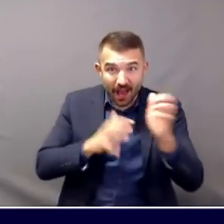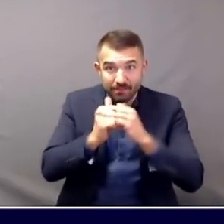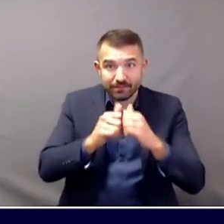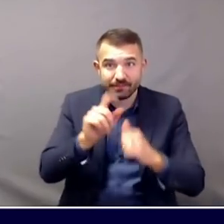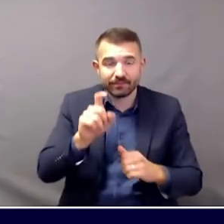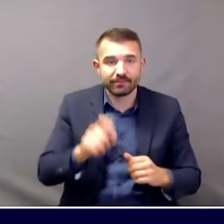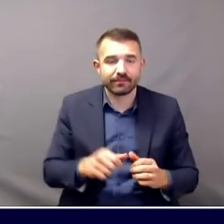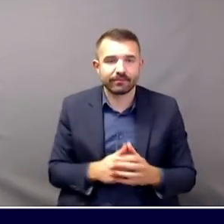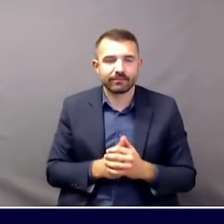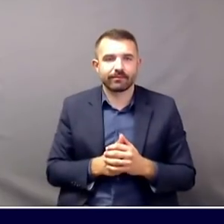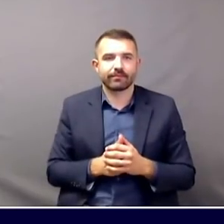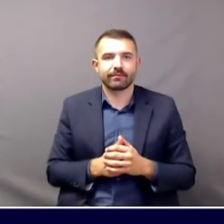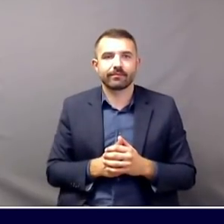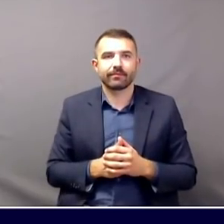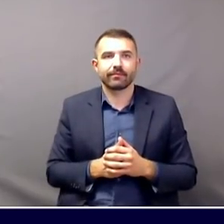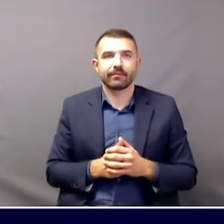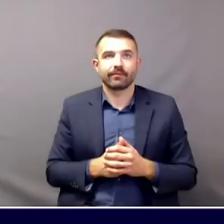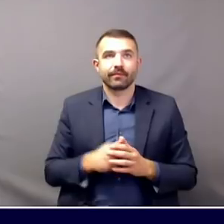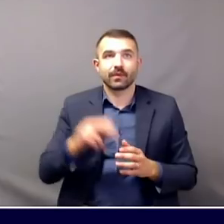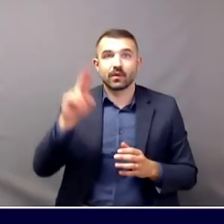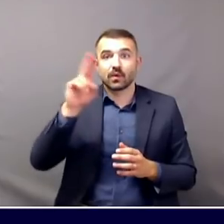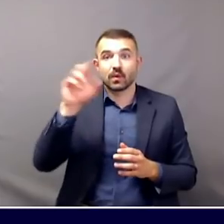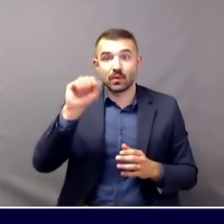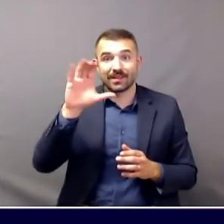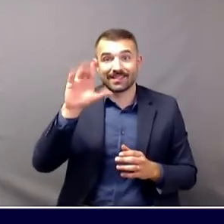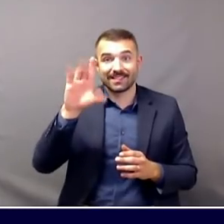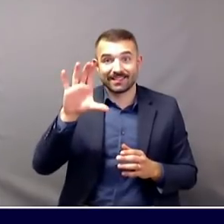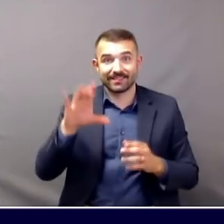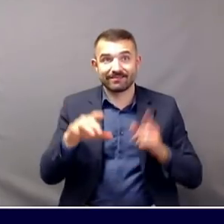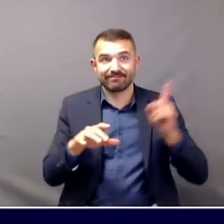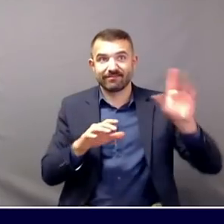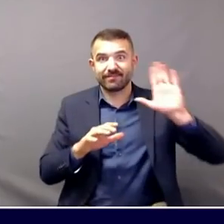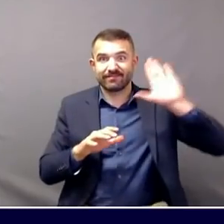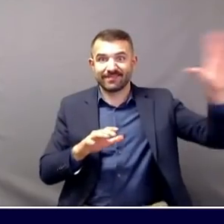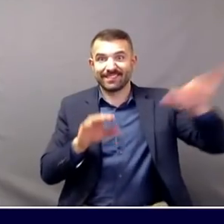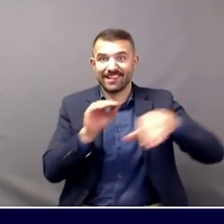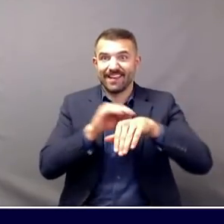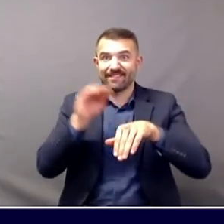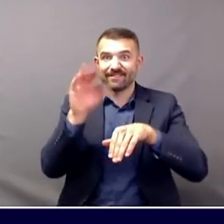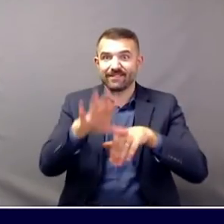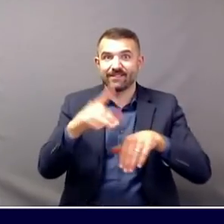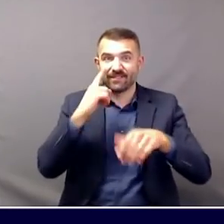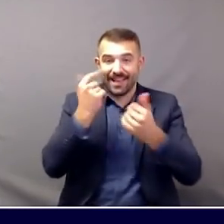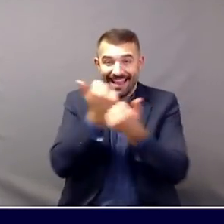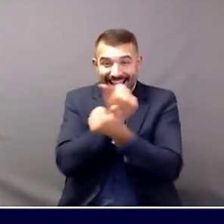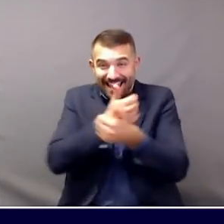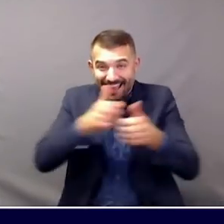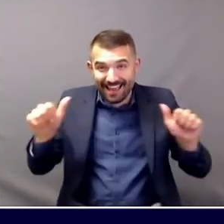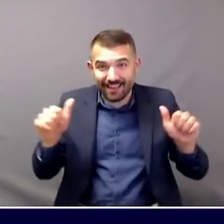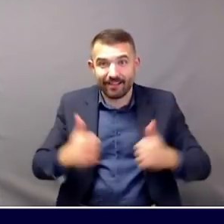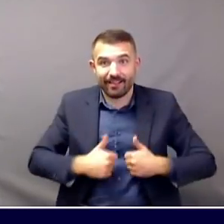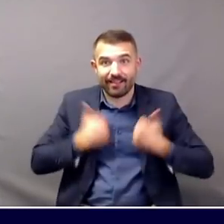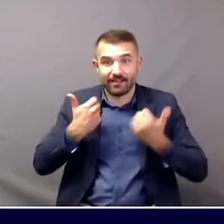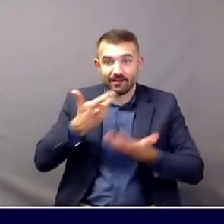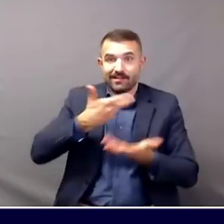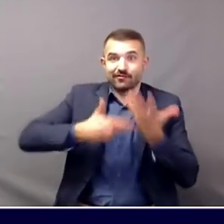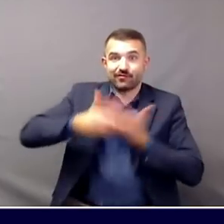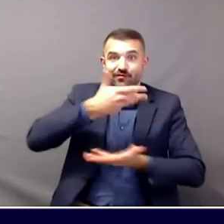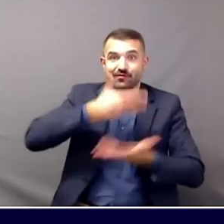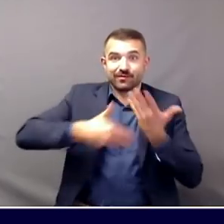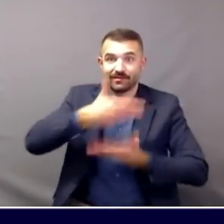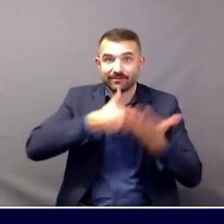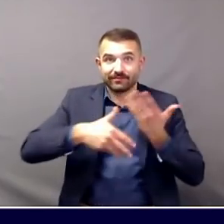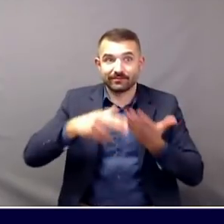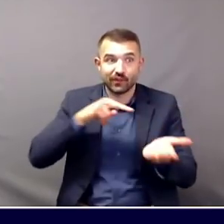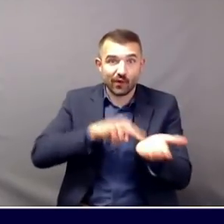with respect to any type of congregate living setting, or in this case, centers of incarceration. We followed the US